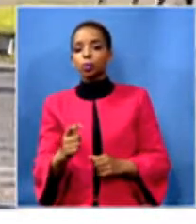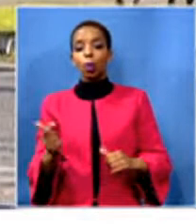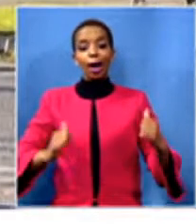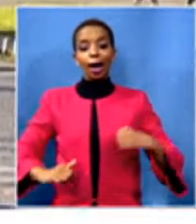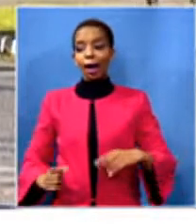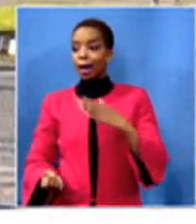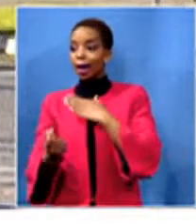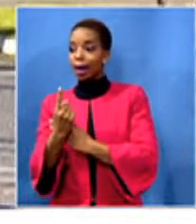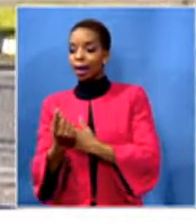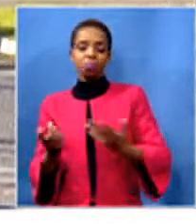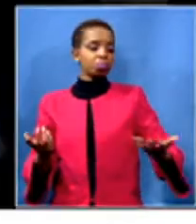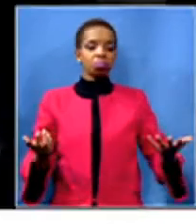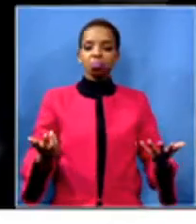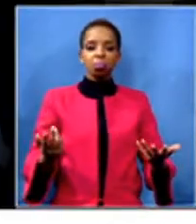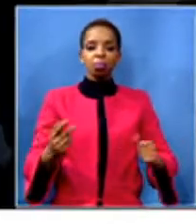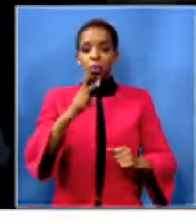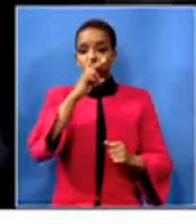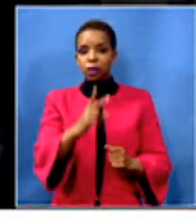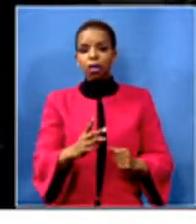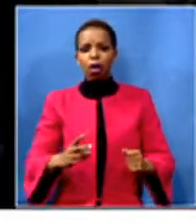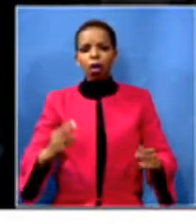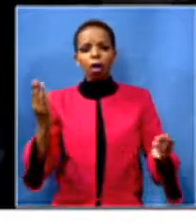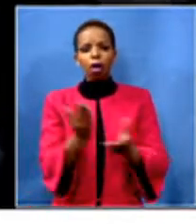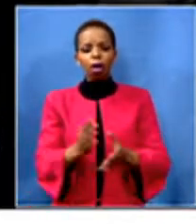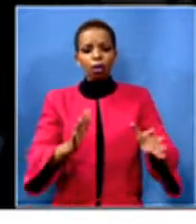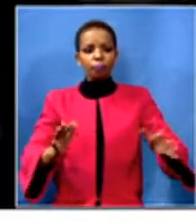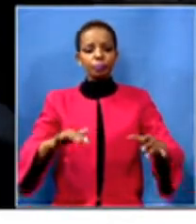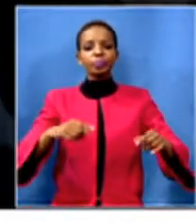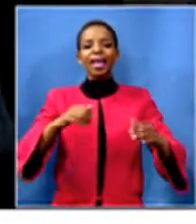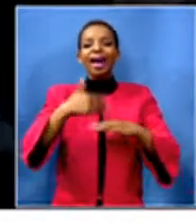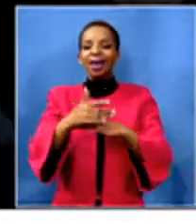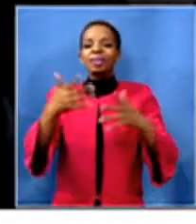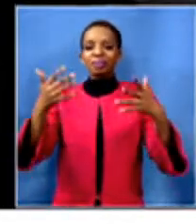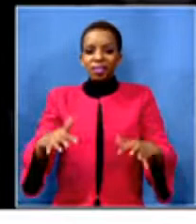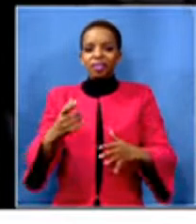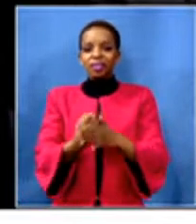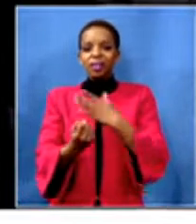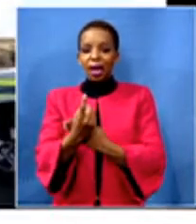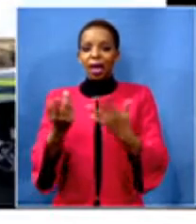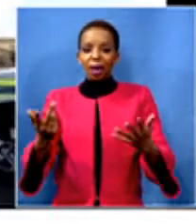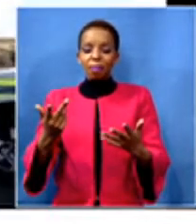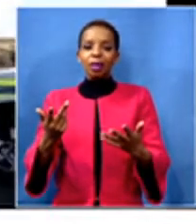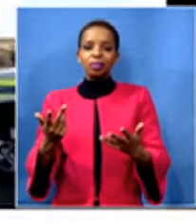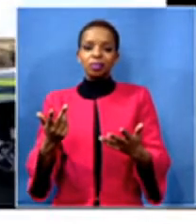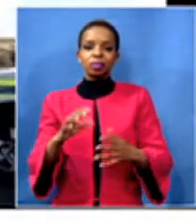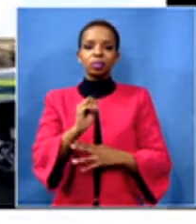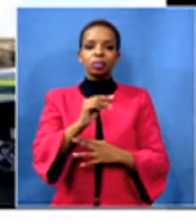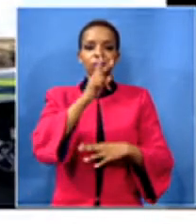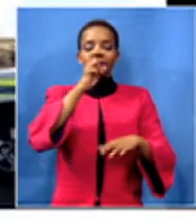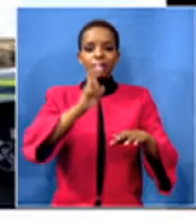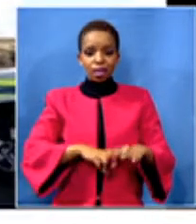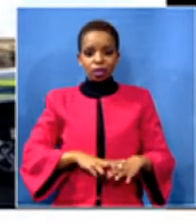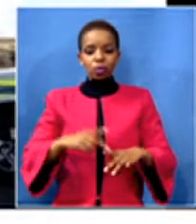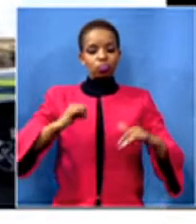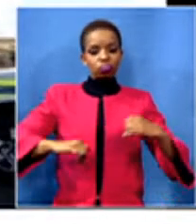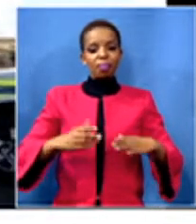dockets being opened, is after the incident has already happened. We need to have also more focus on proactive measures